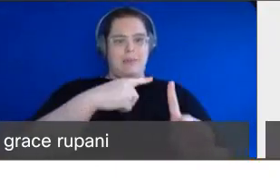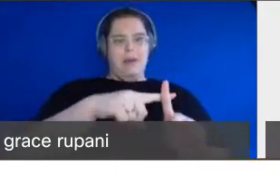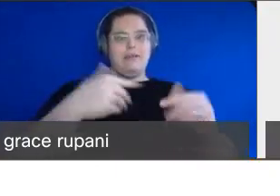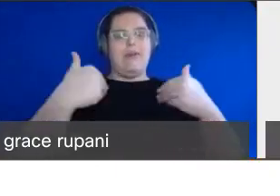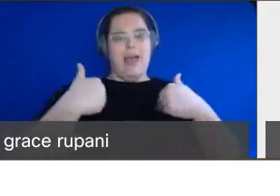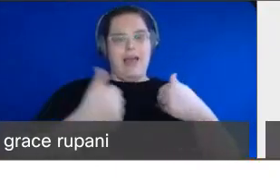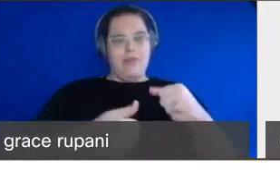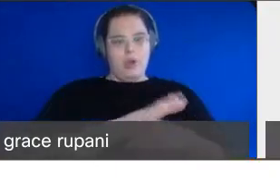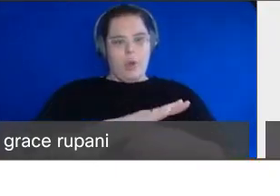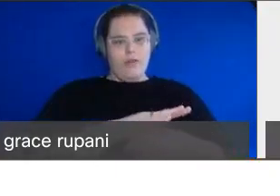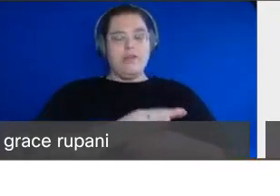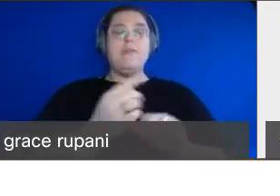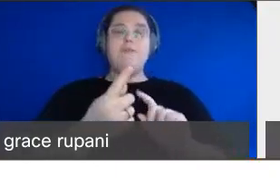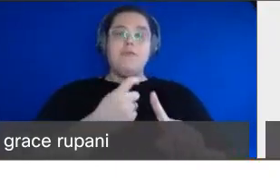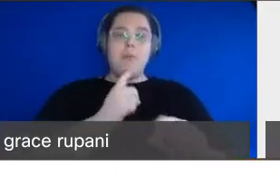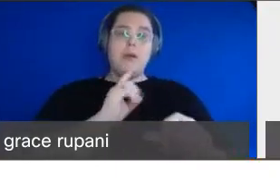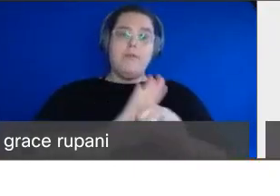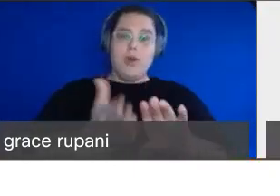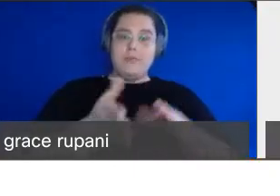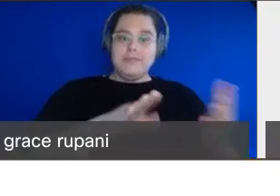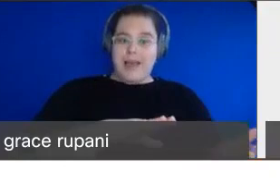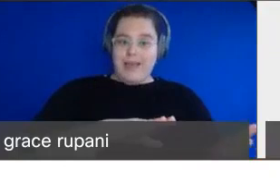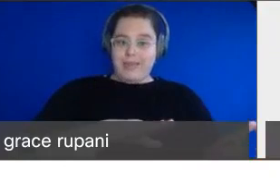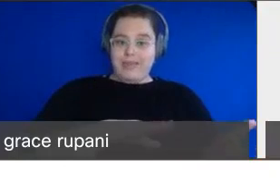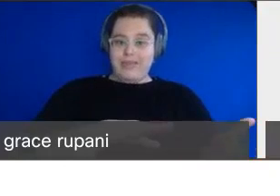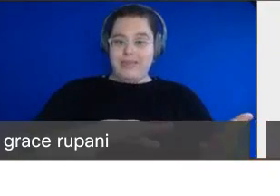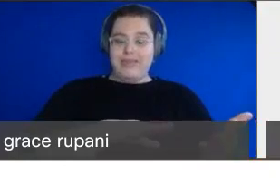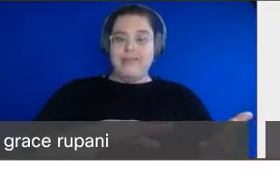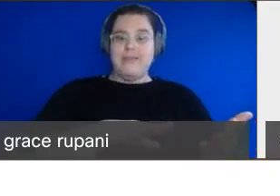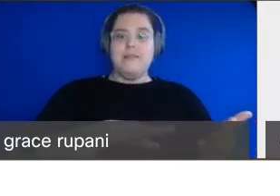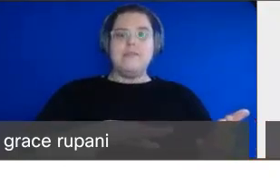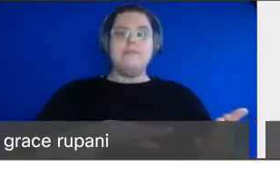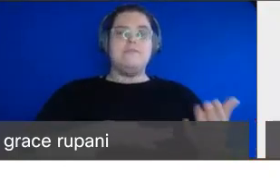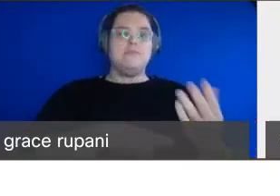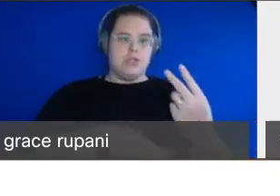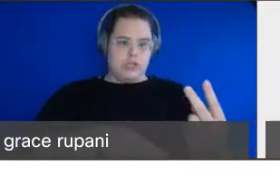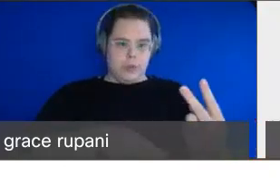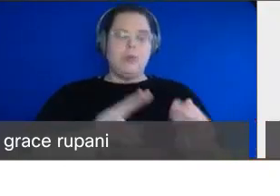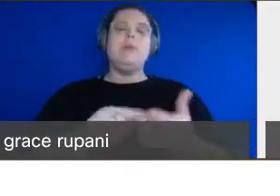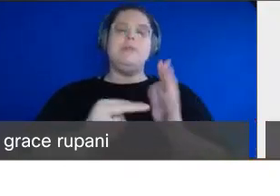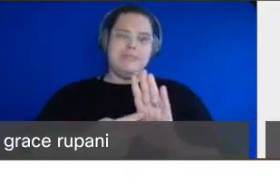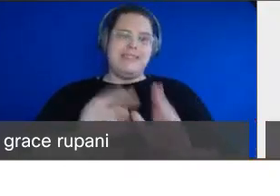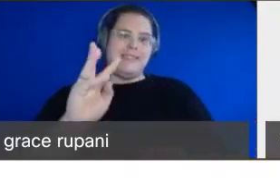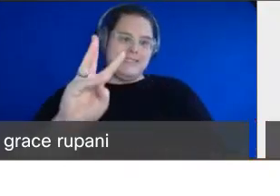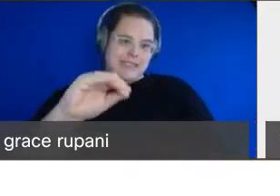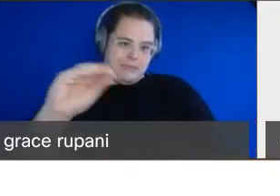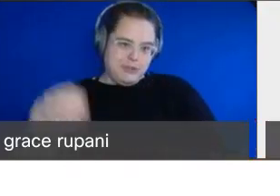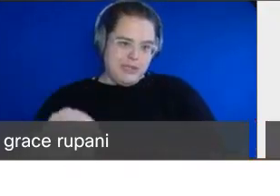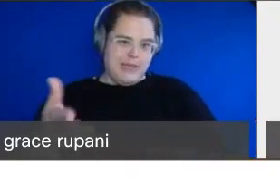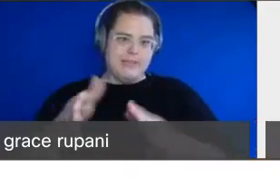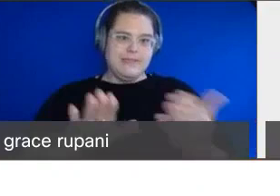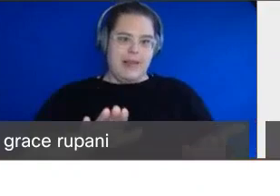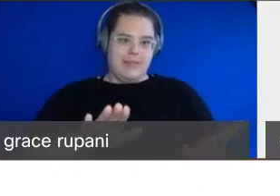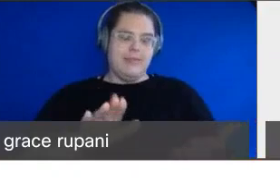deaths, we've had 2, and that's a 6% death rate for those folks. In supported